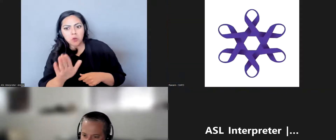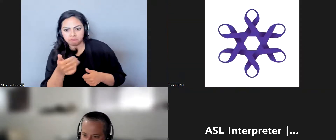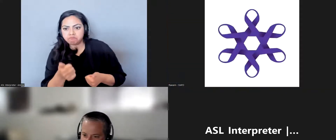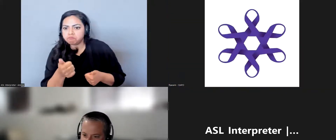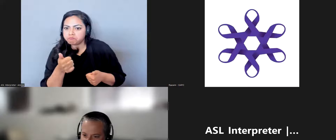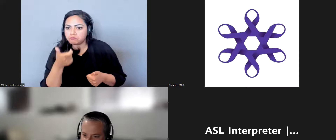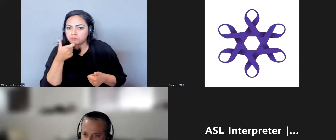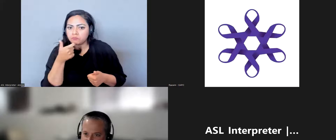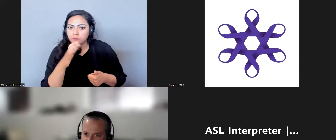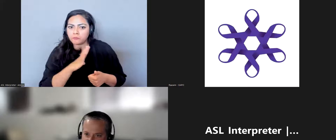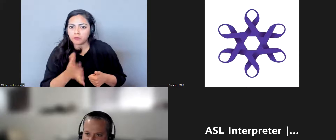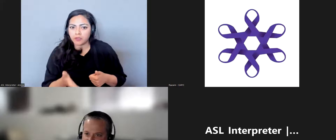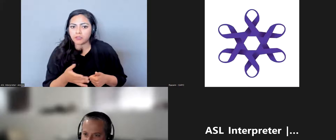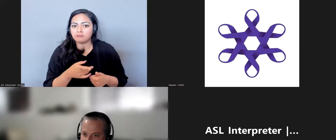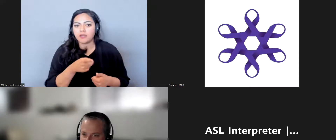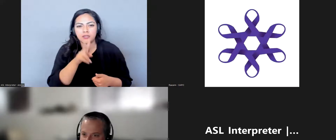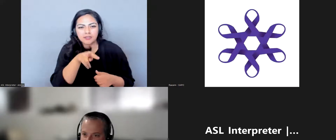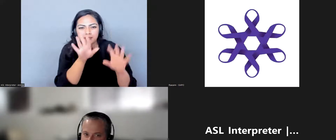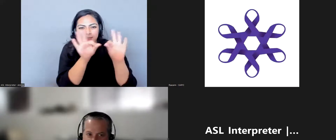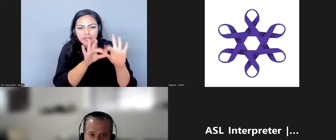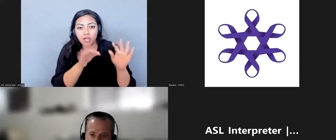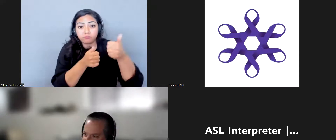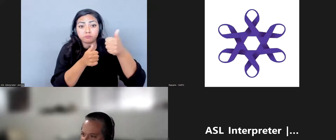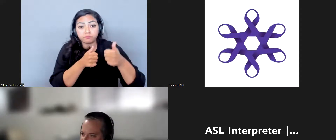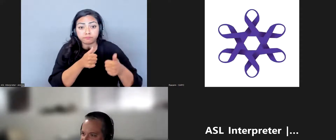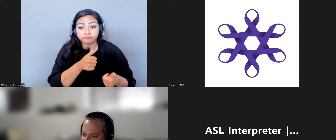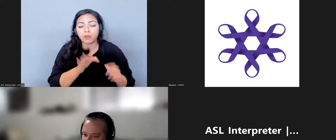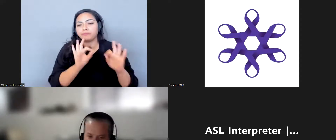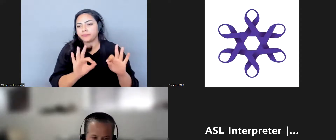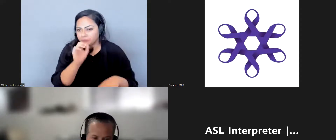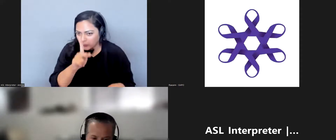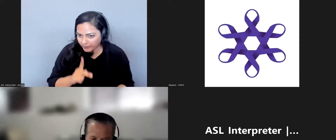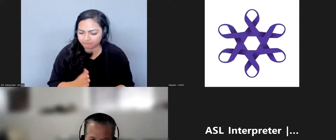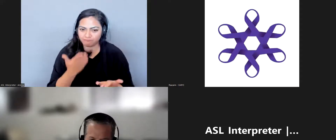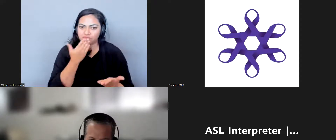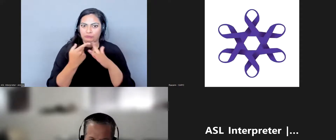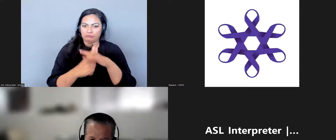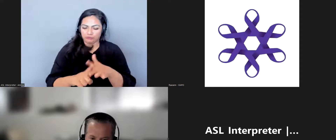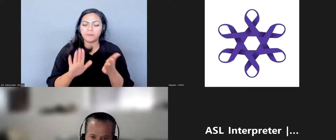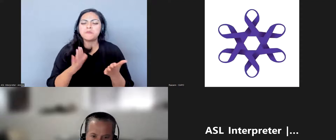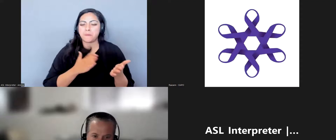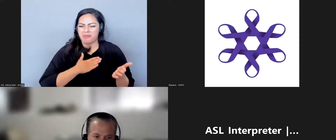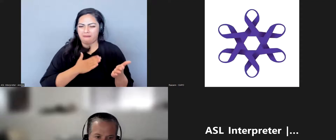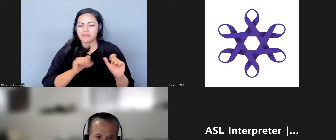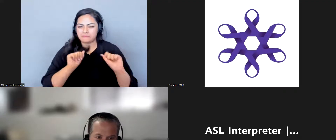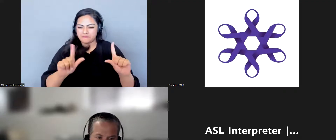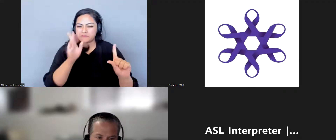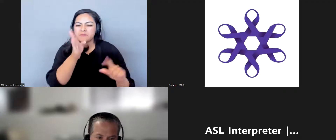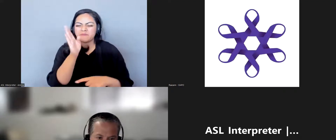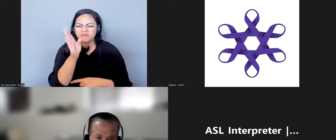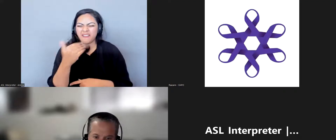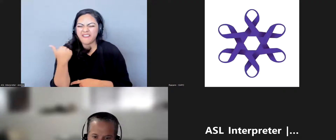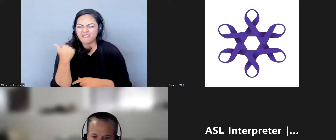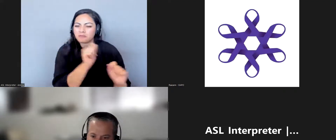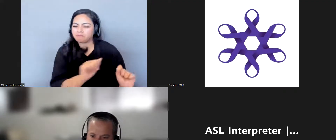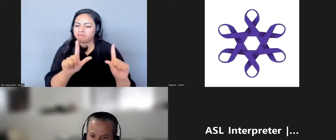One good one. All right, excellent. That's always off to a good start. I will share my screen here.